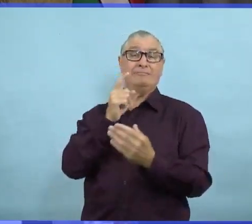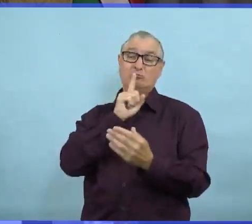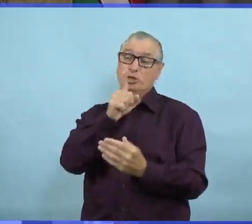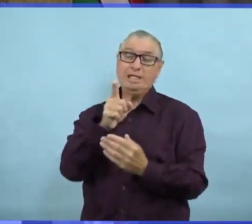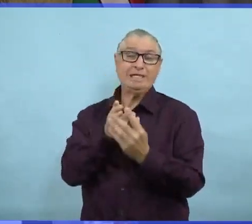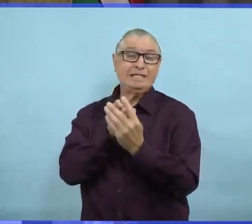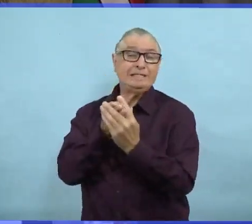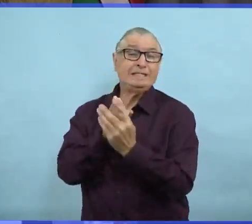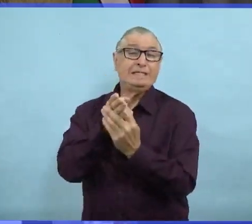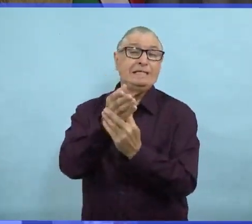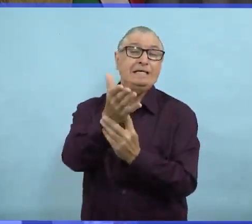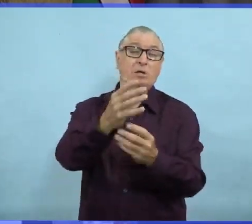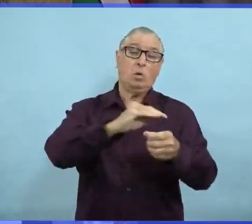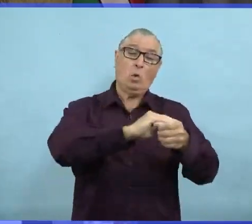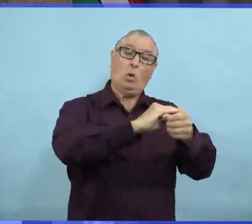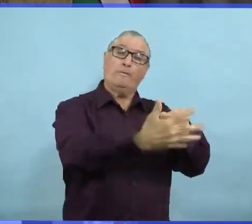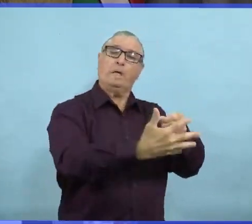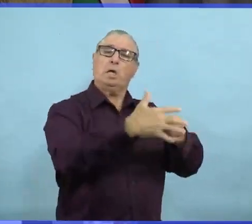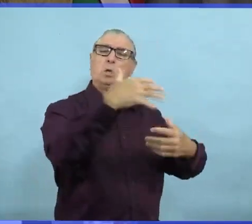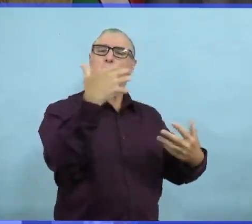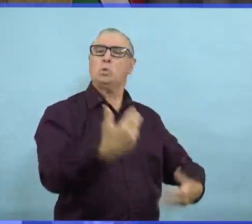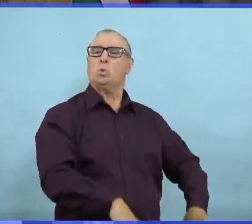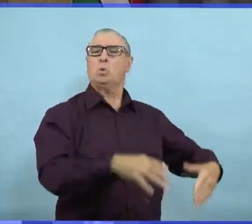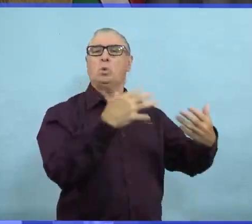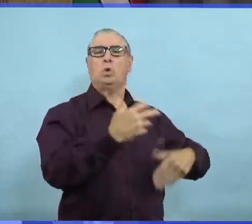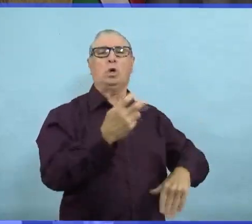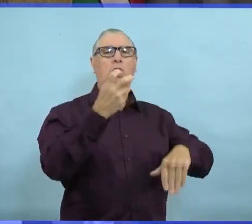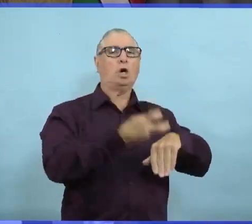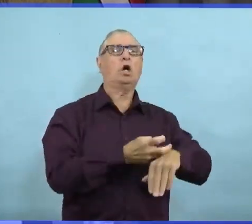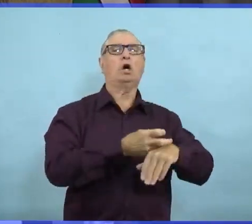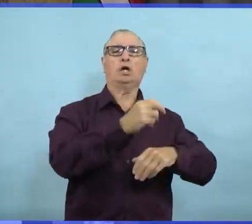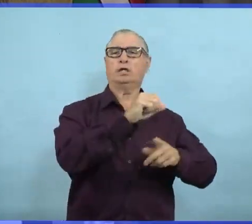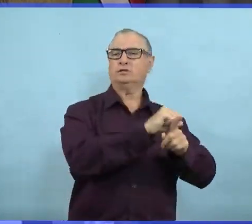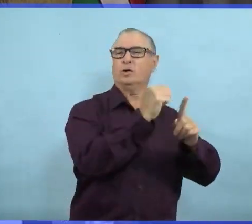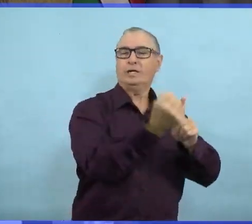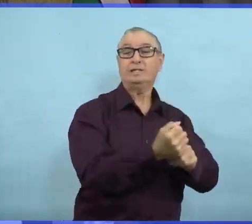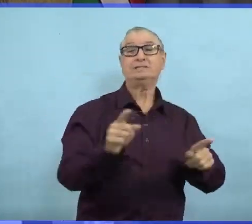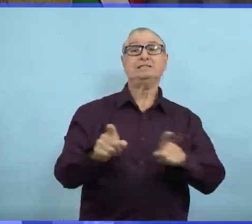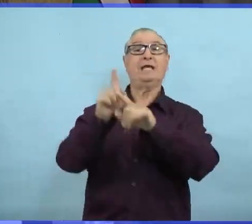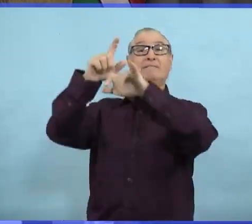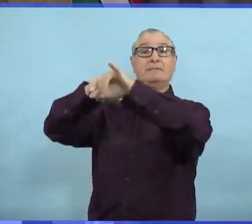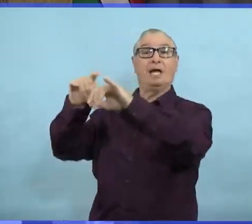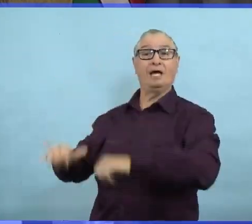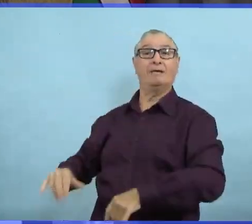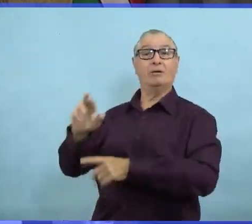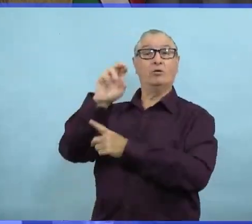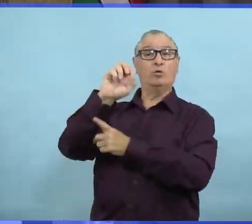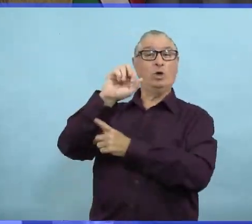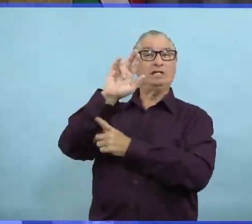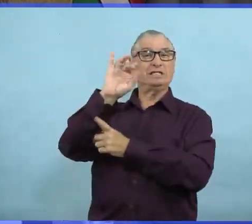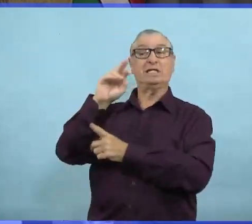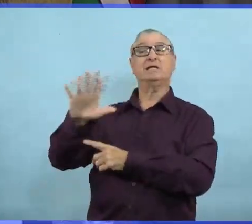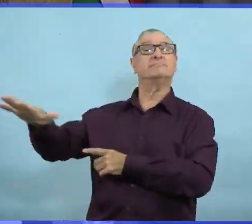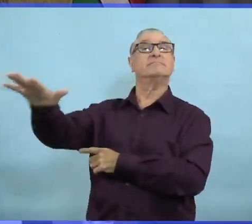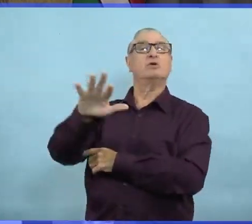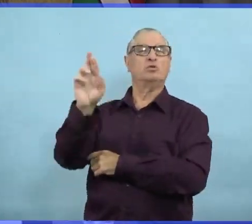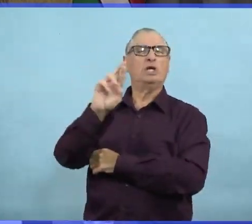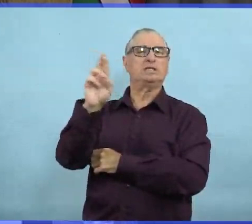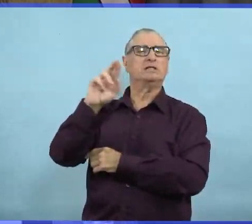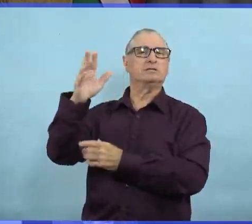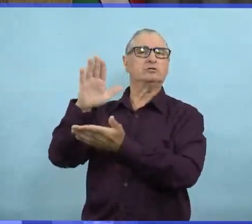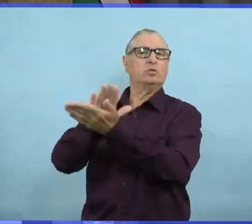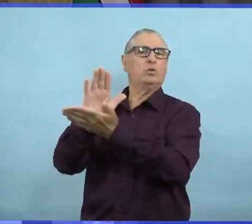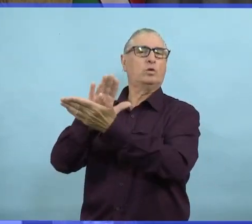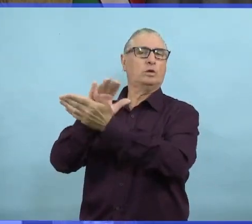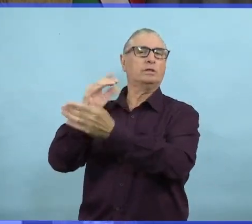in the dialogue about residential schools, these discoveries, not new discoveries, but new to many Canadians, most certainly, has created